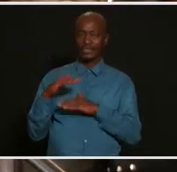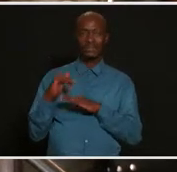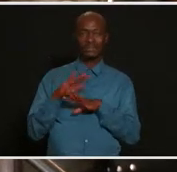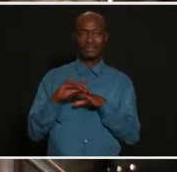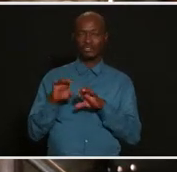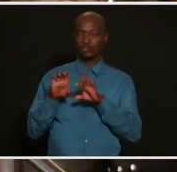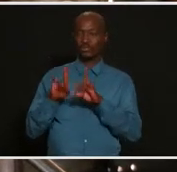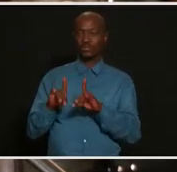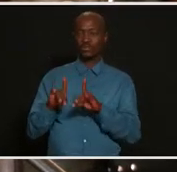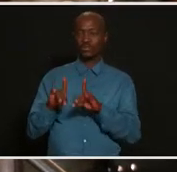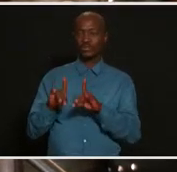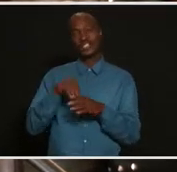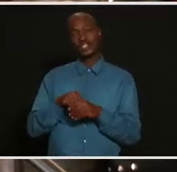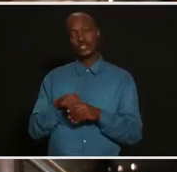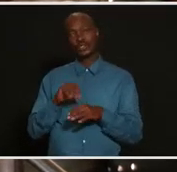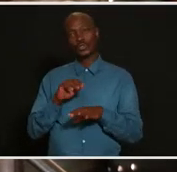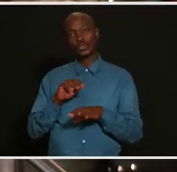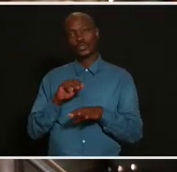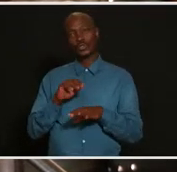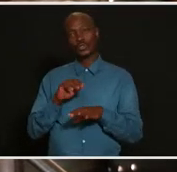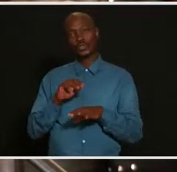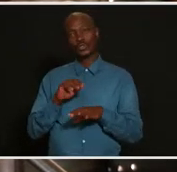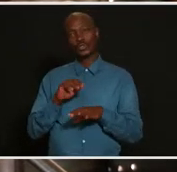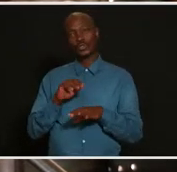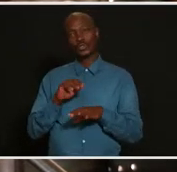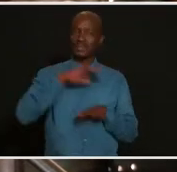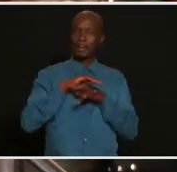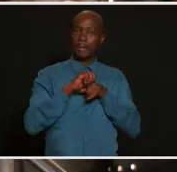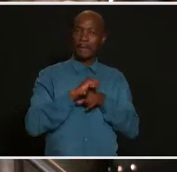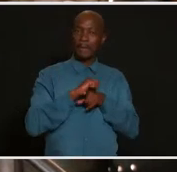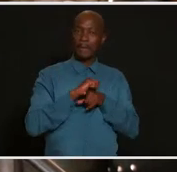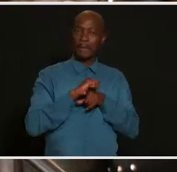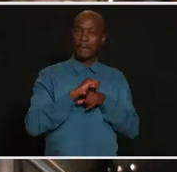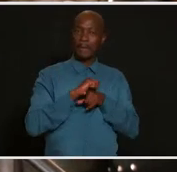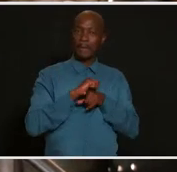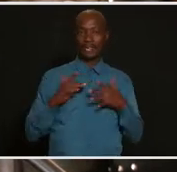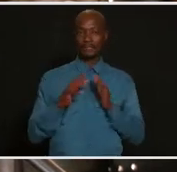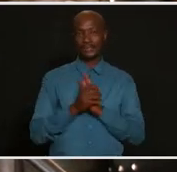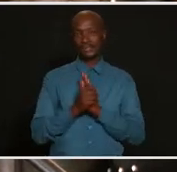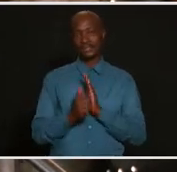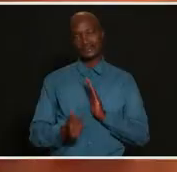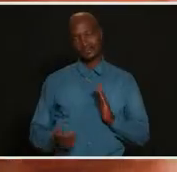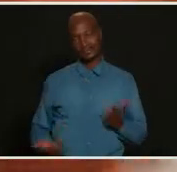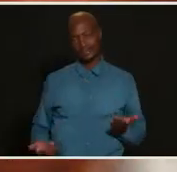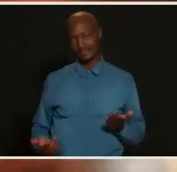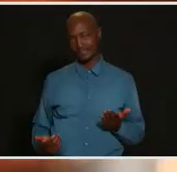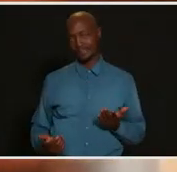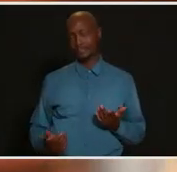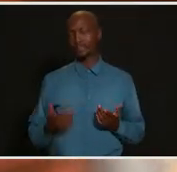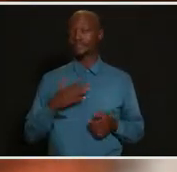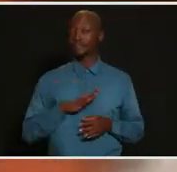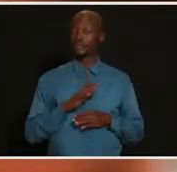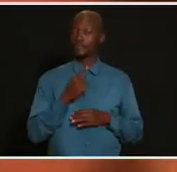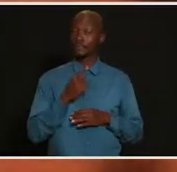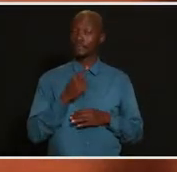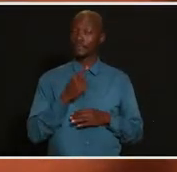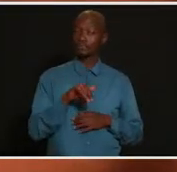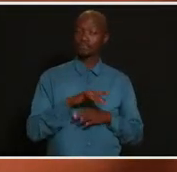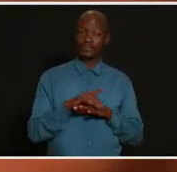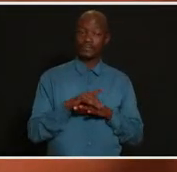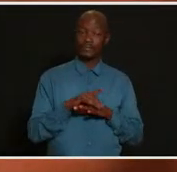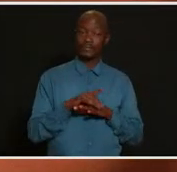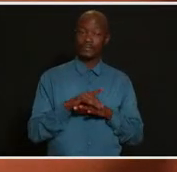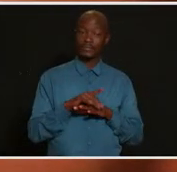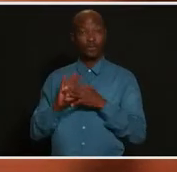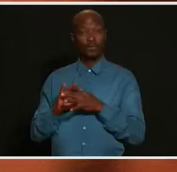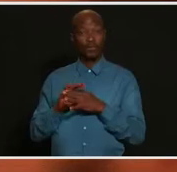academics but includes my spiritual growth and practical life skills I would like to mention that because of homeschooling